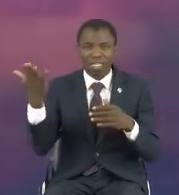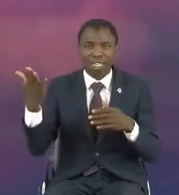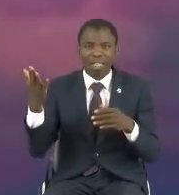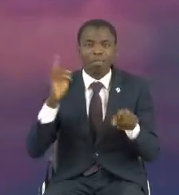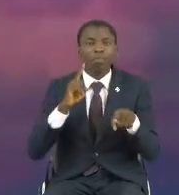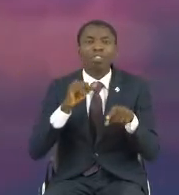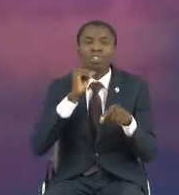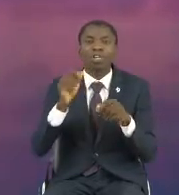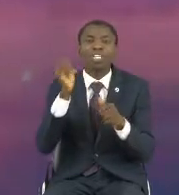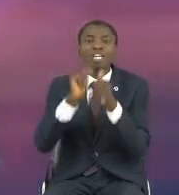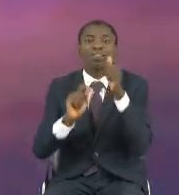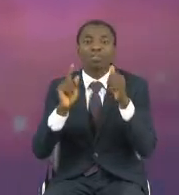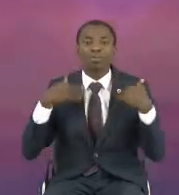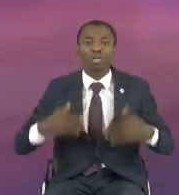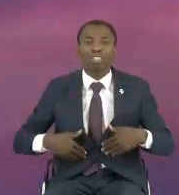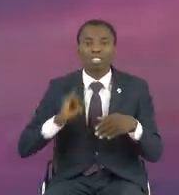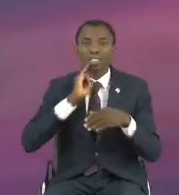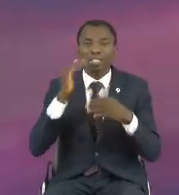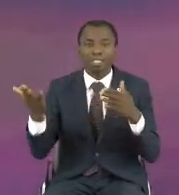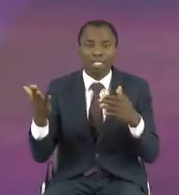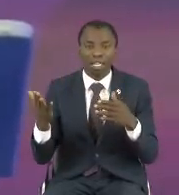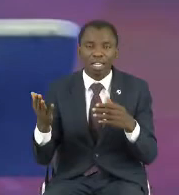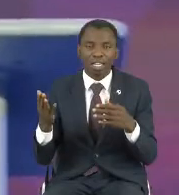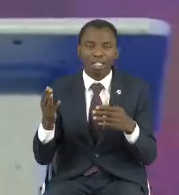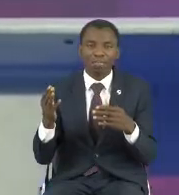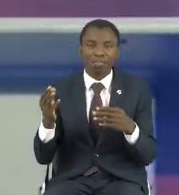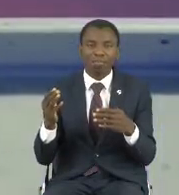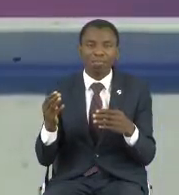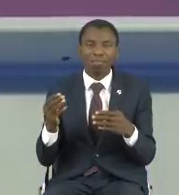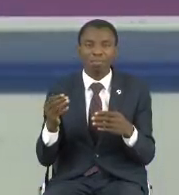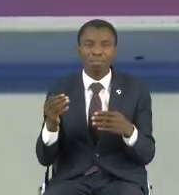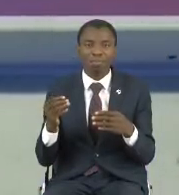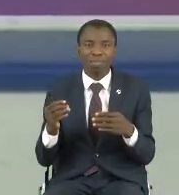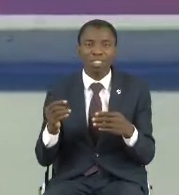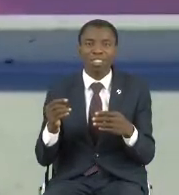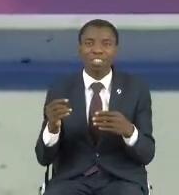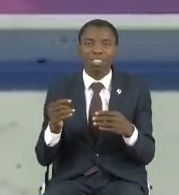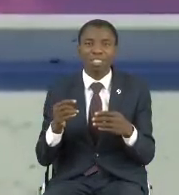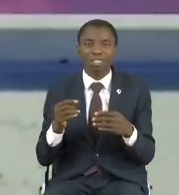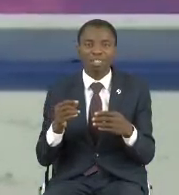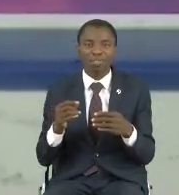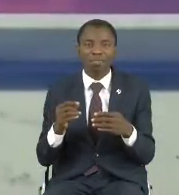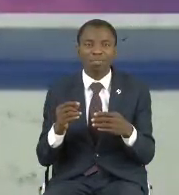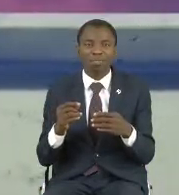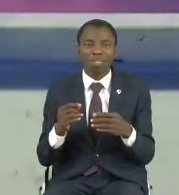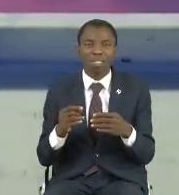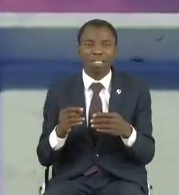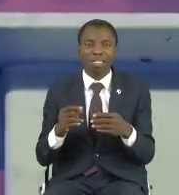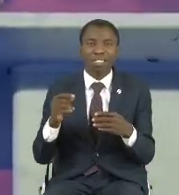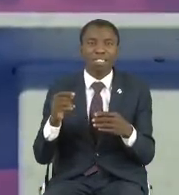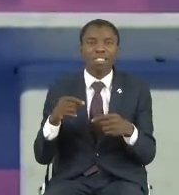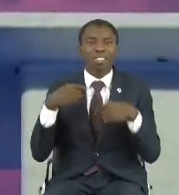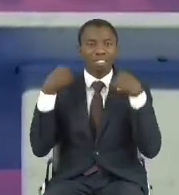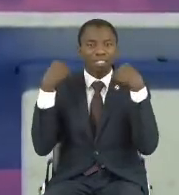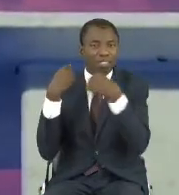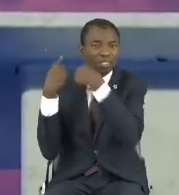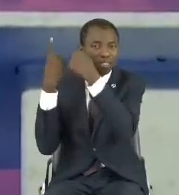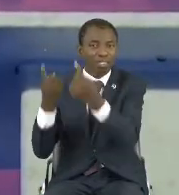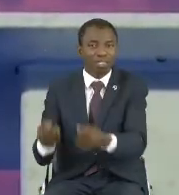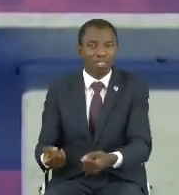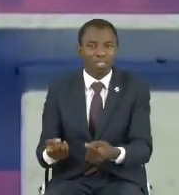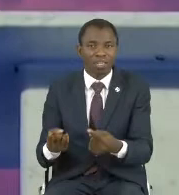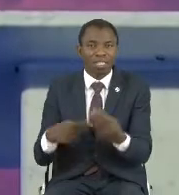is there. If you are following the story of the world, the story of the earth, since